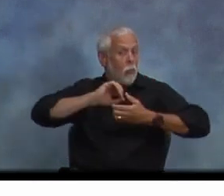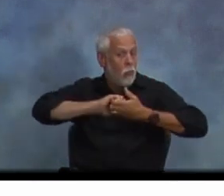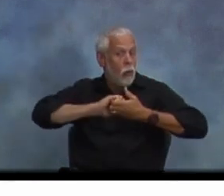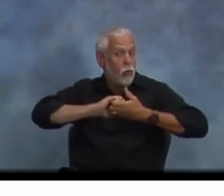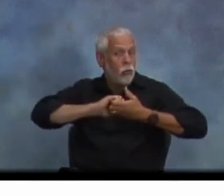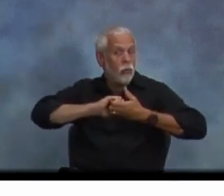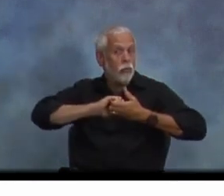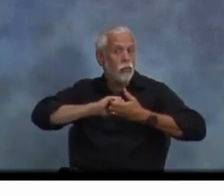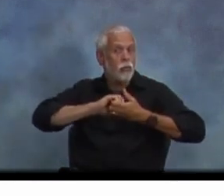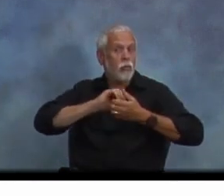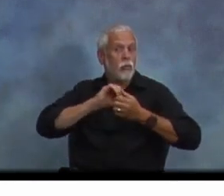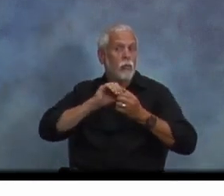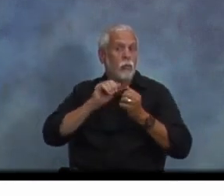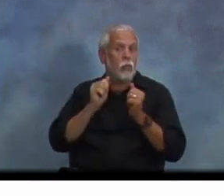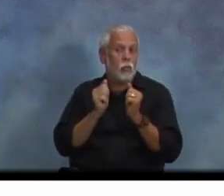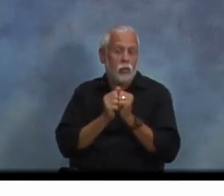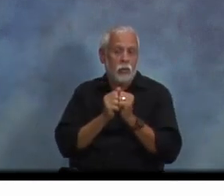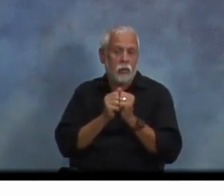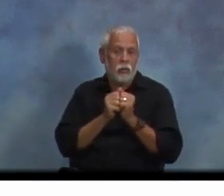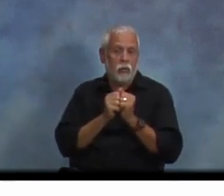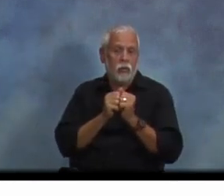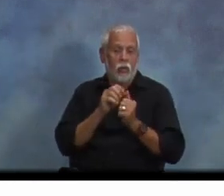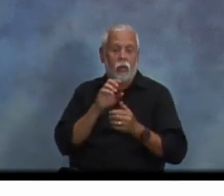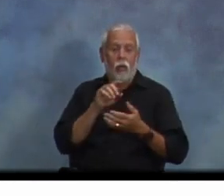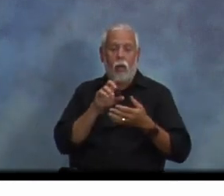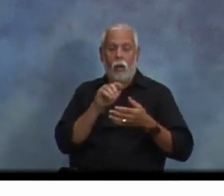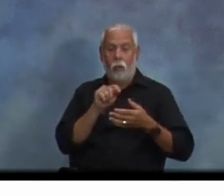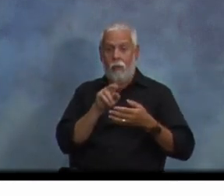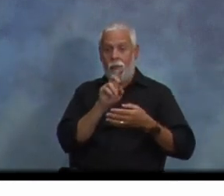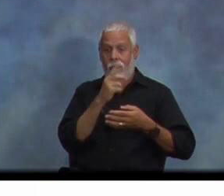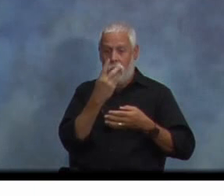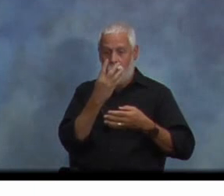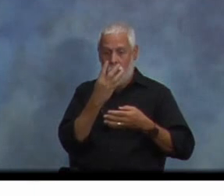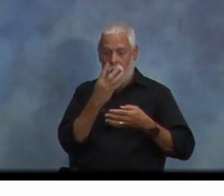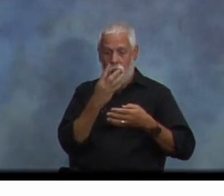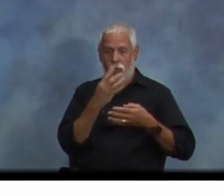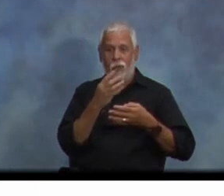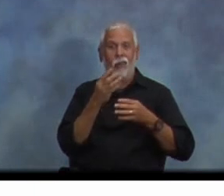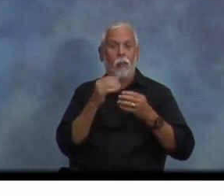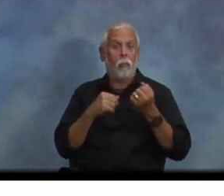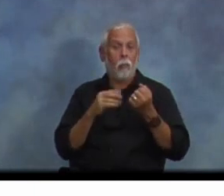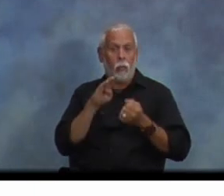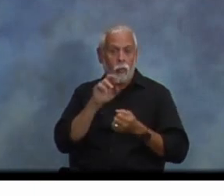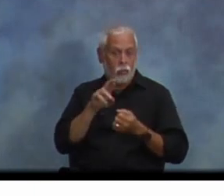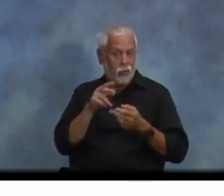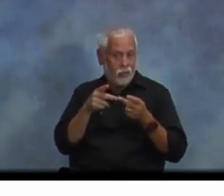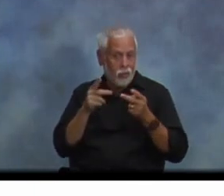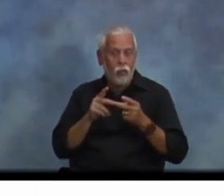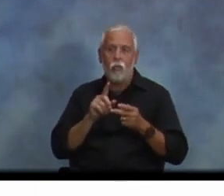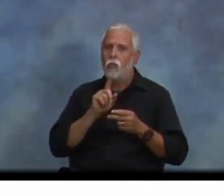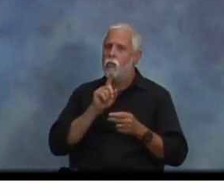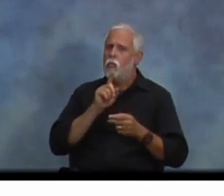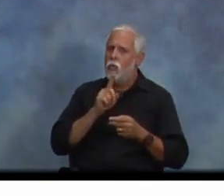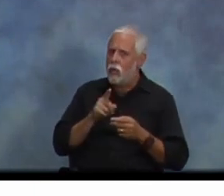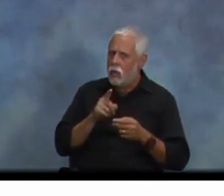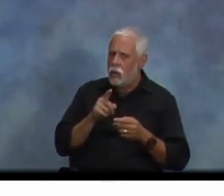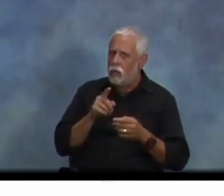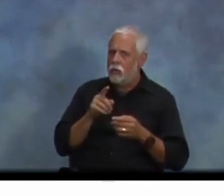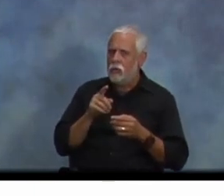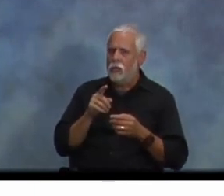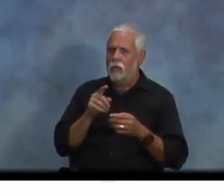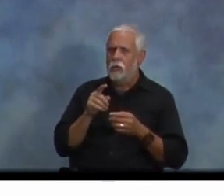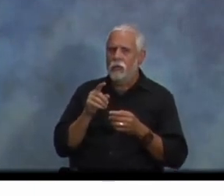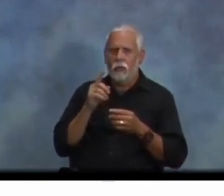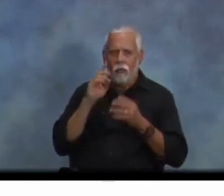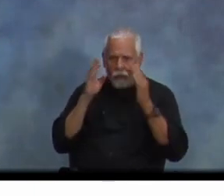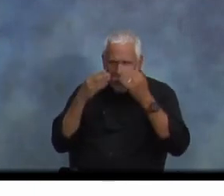with the Mexican consulate the week of October 4th at the booster site, really for